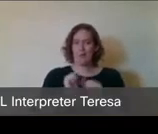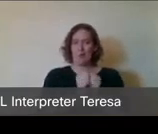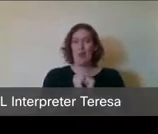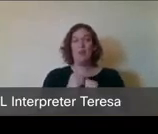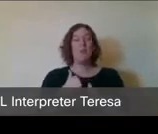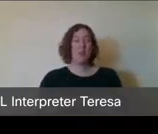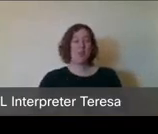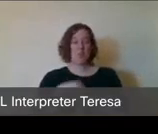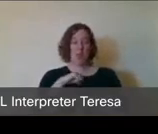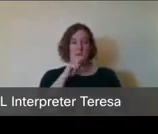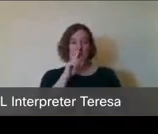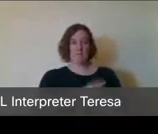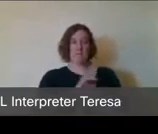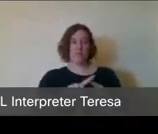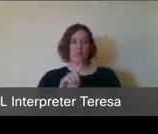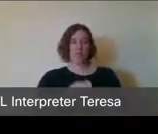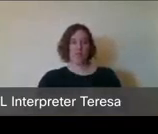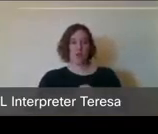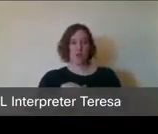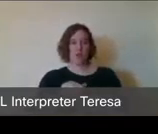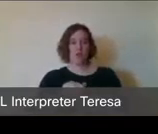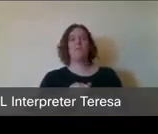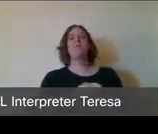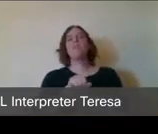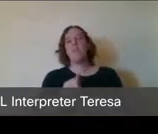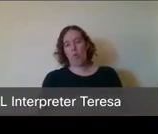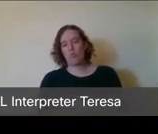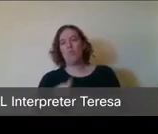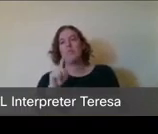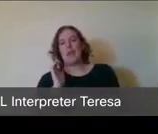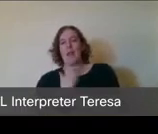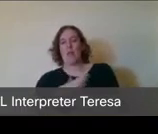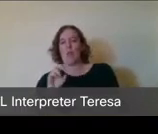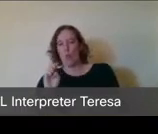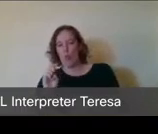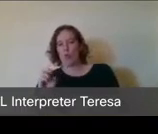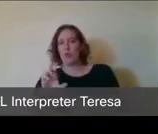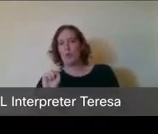commit to training, in addition to our core responsibilities to our respective units.